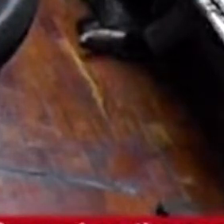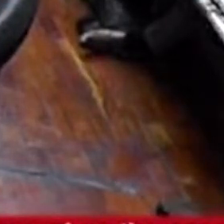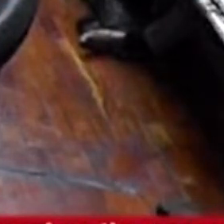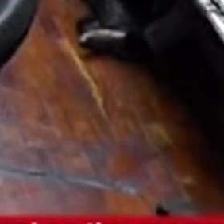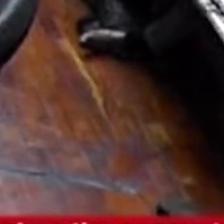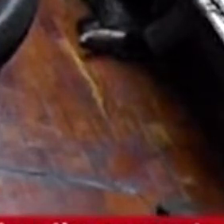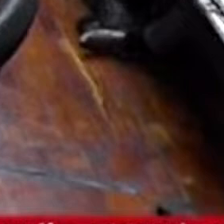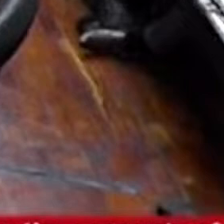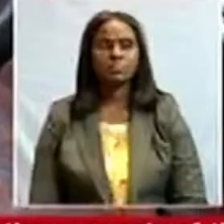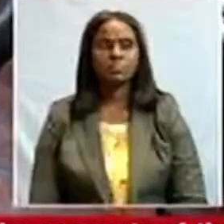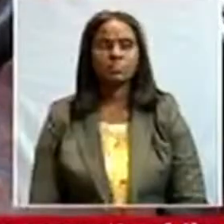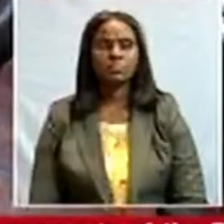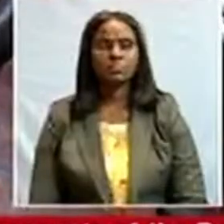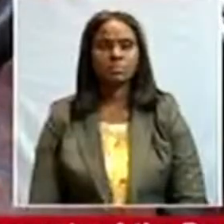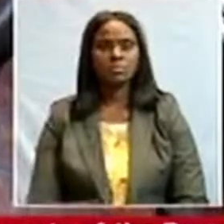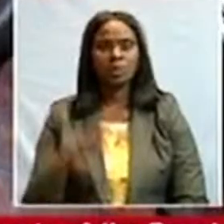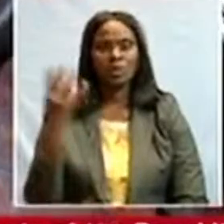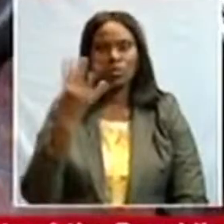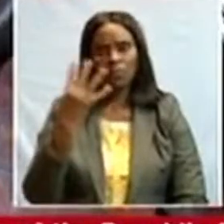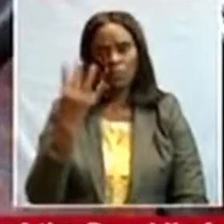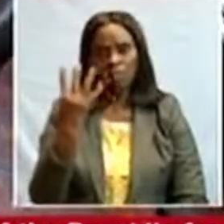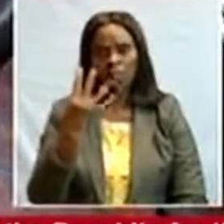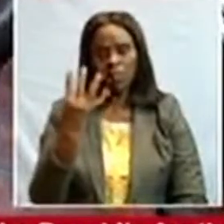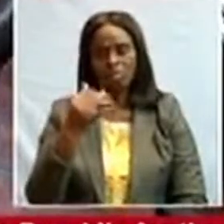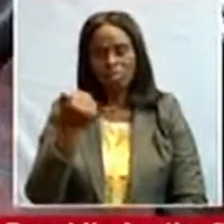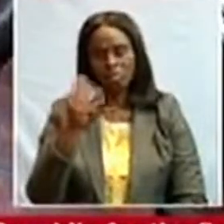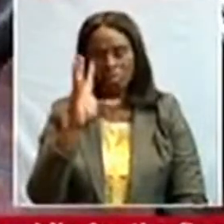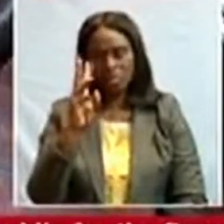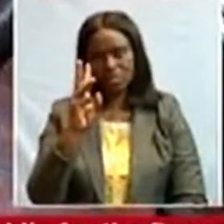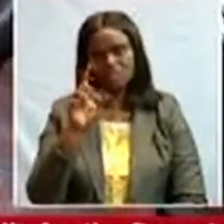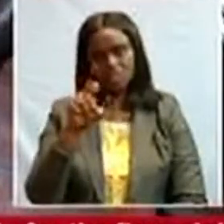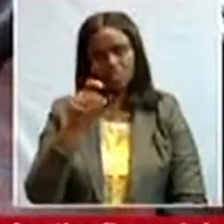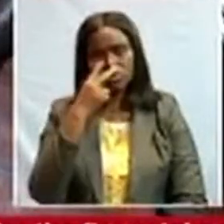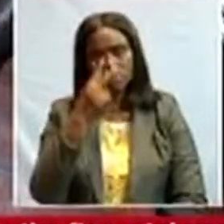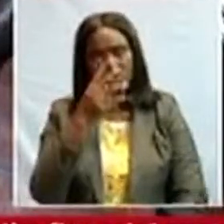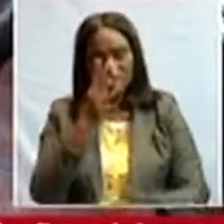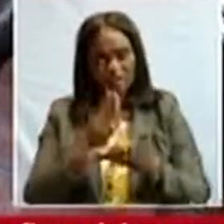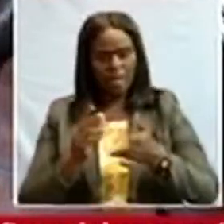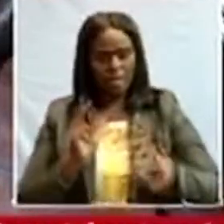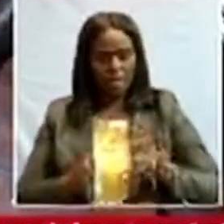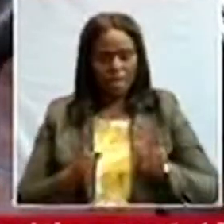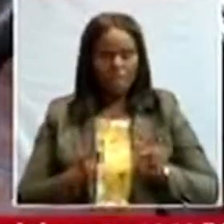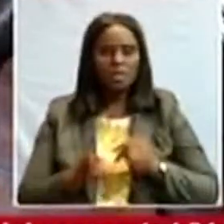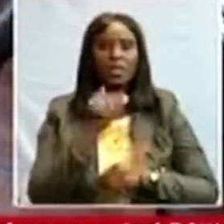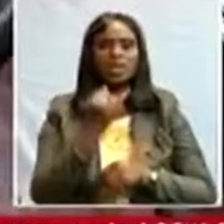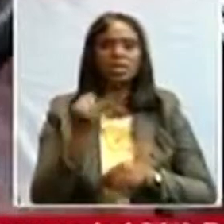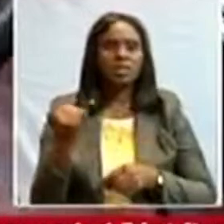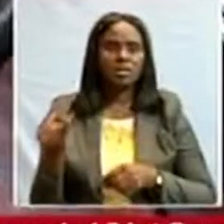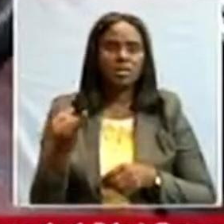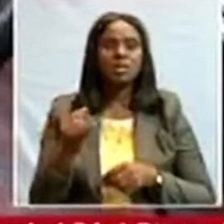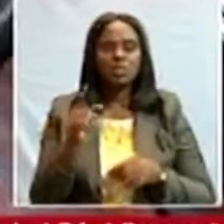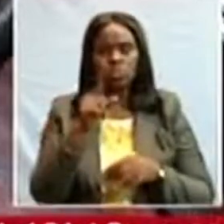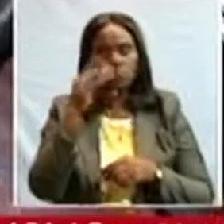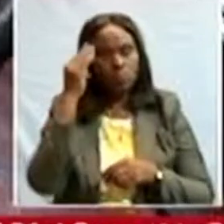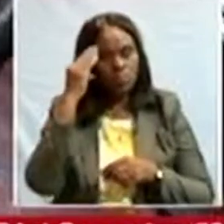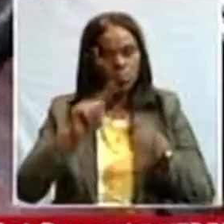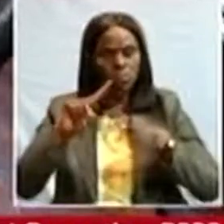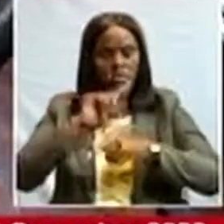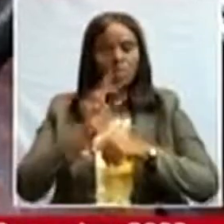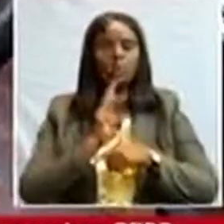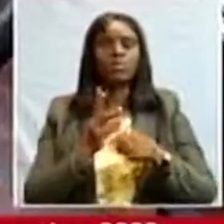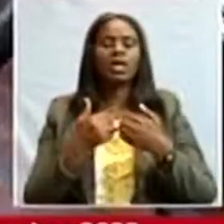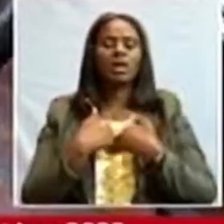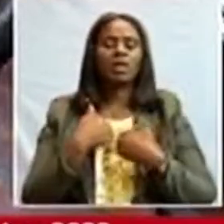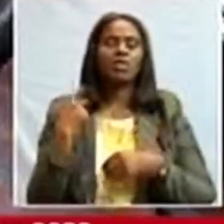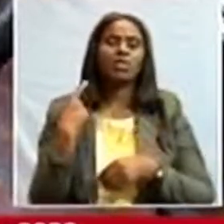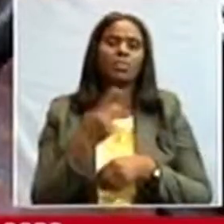4 because we need to look at some urgent issue. You know, today we are looking at the Parliament